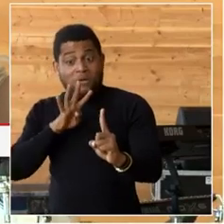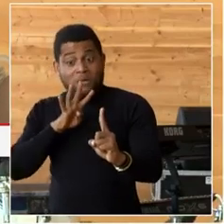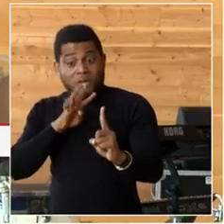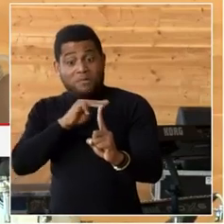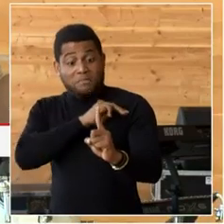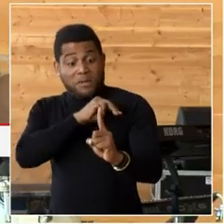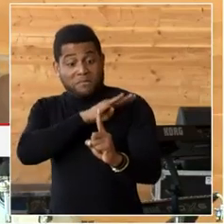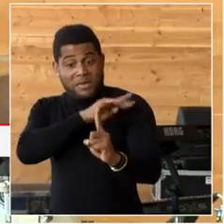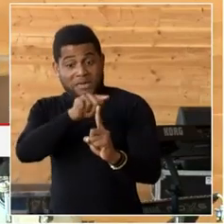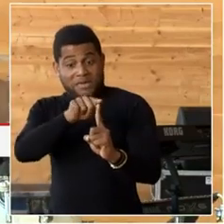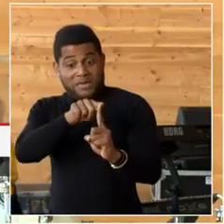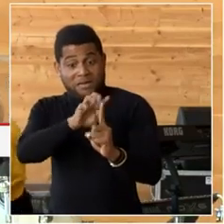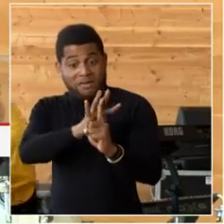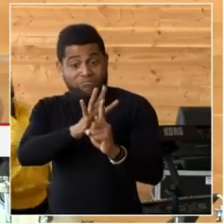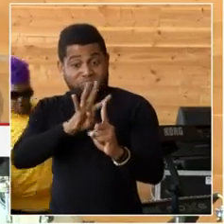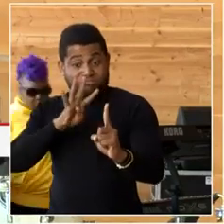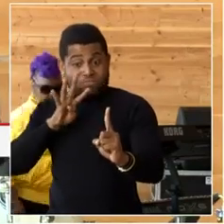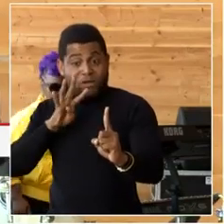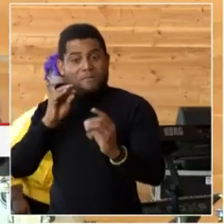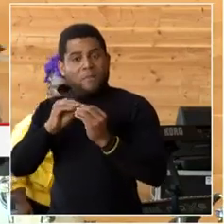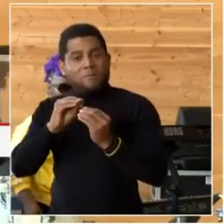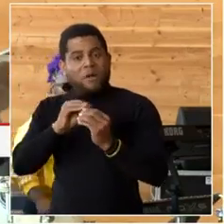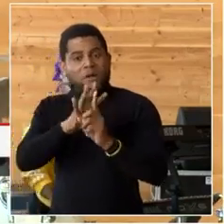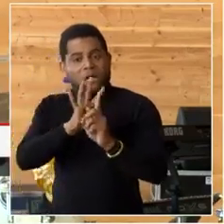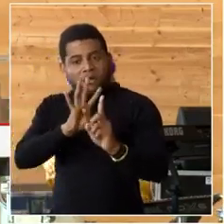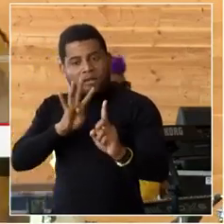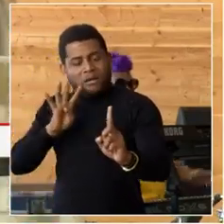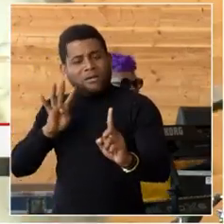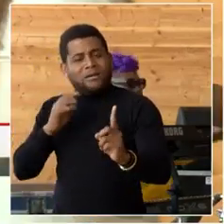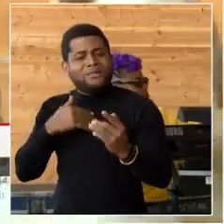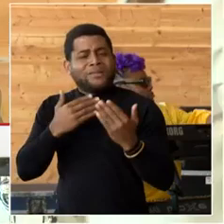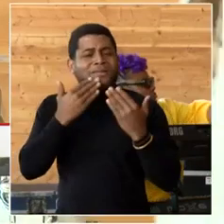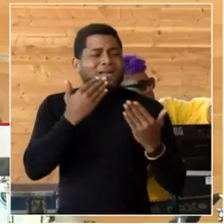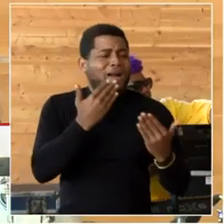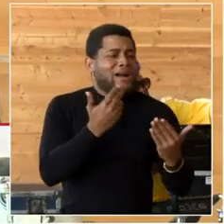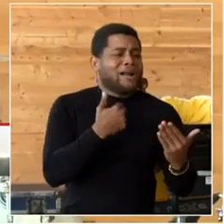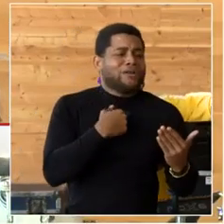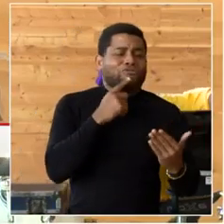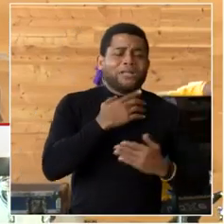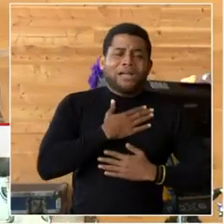women. Thank you so much. I appreciate it.